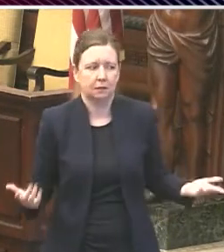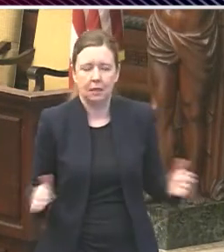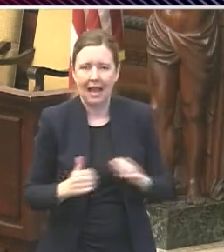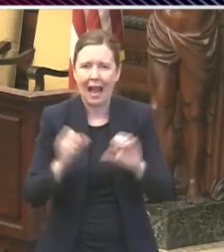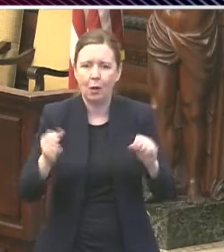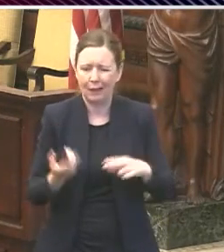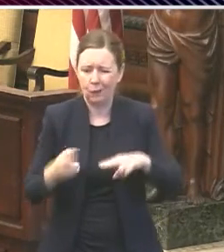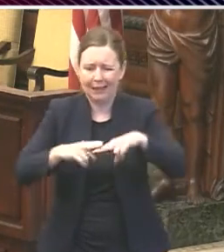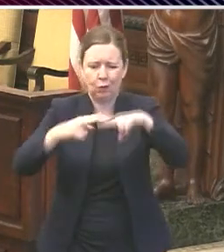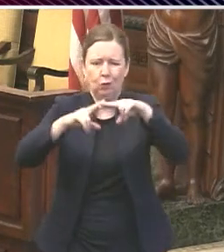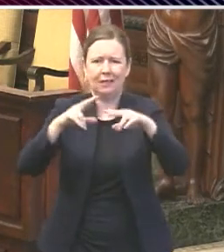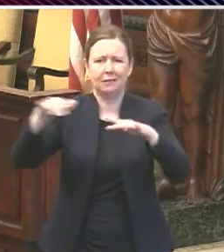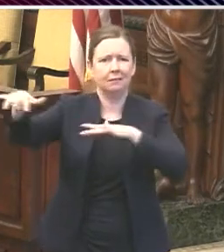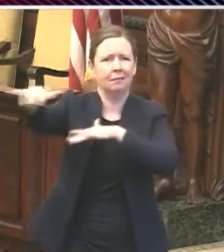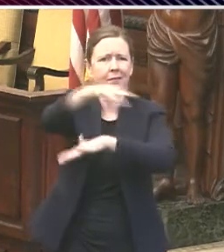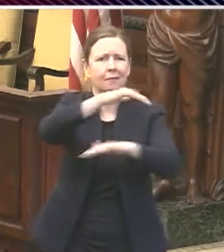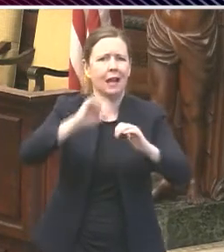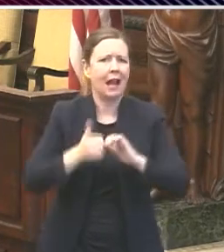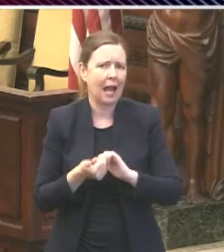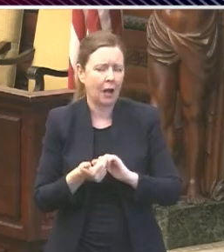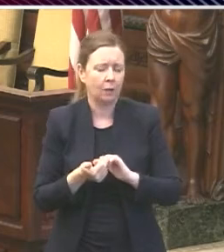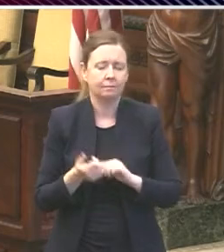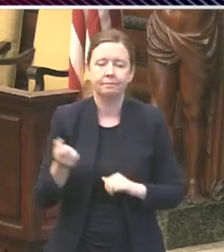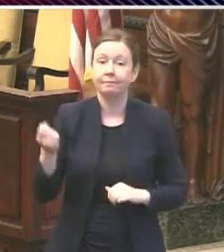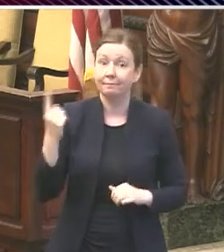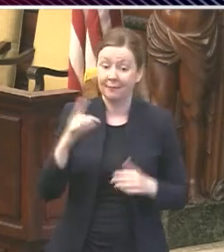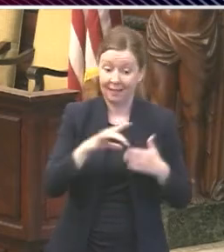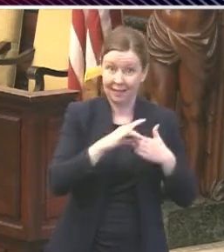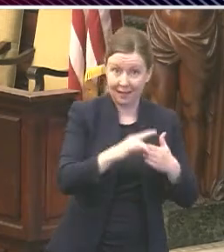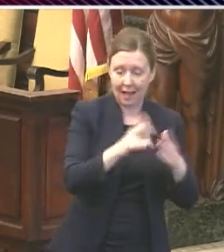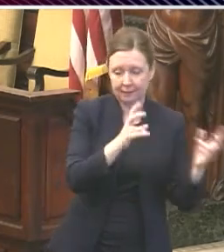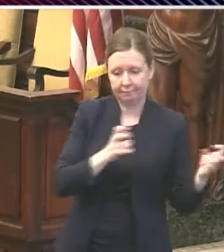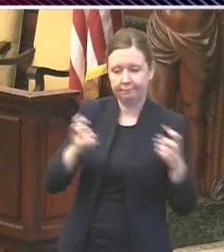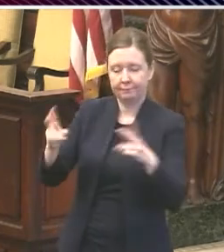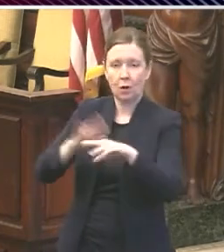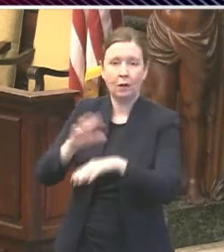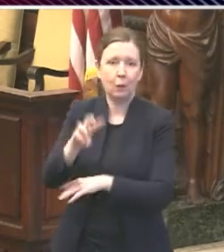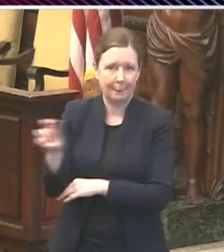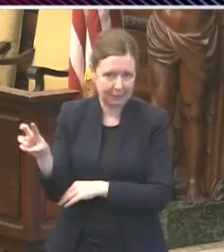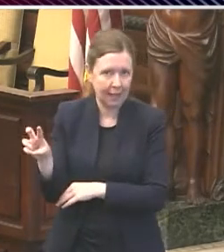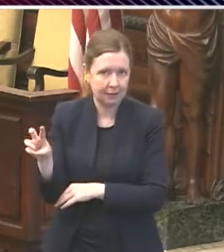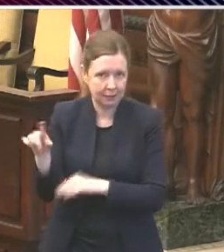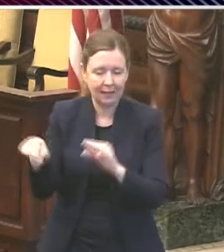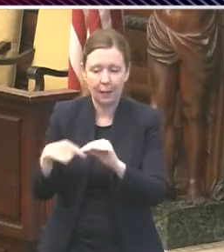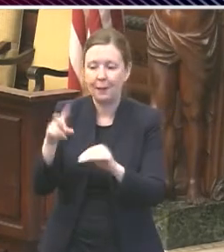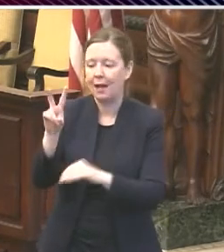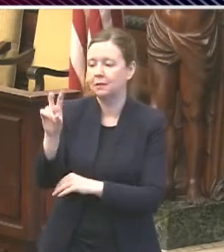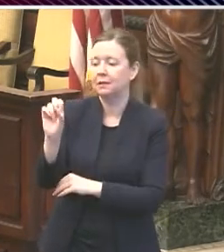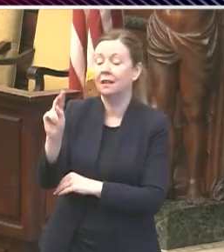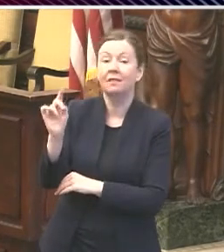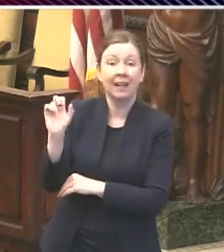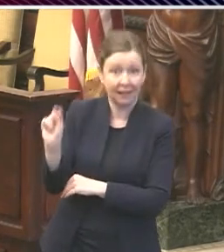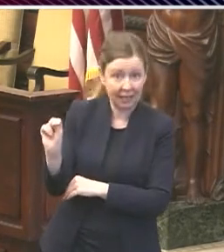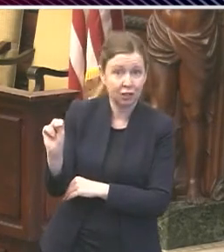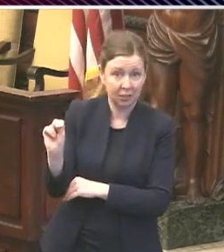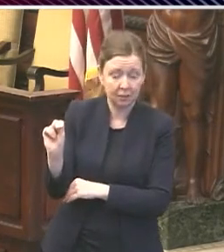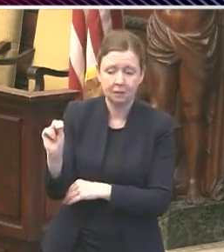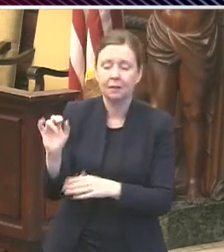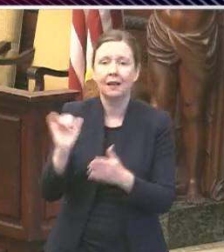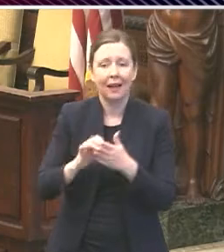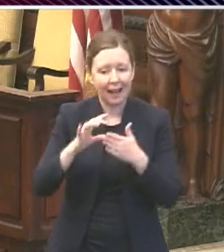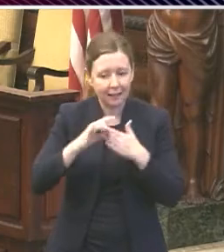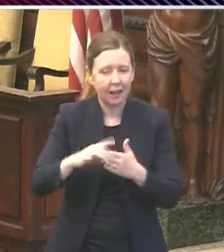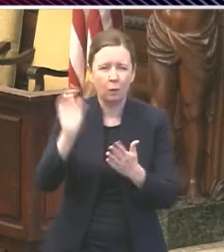that? So we are posted guidance on our website on ventilation, and we're going to be incorporating that guidance, our guidance for